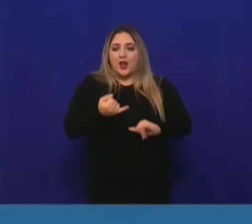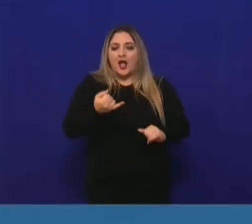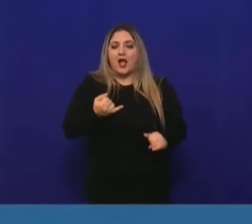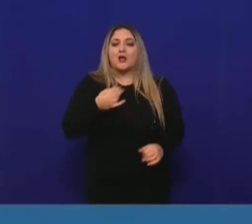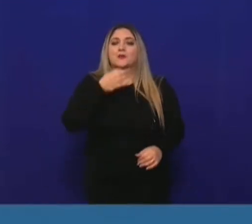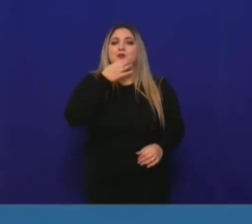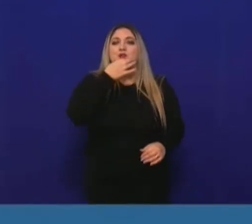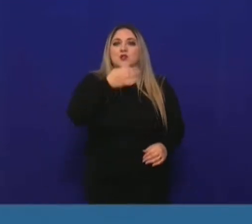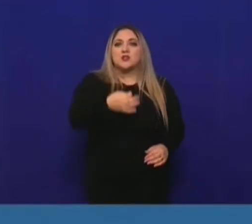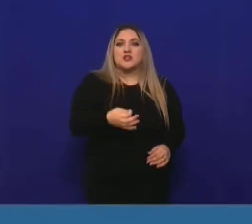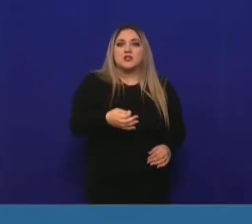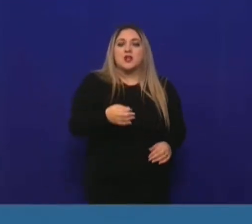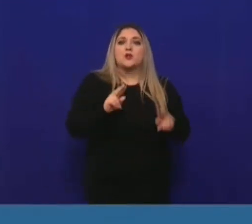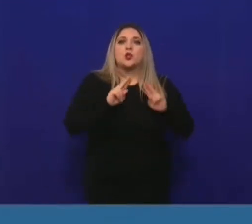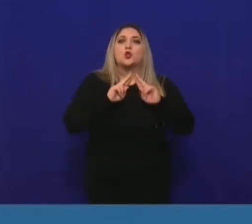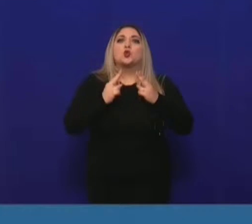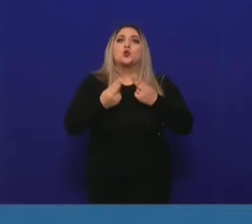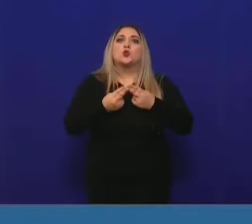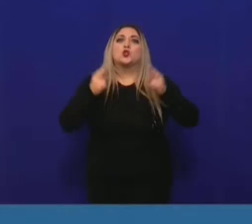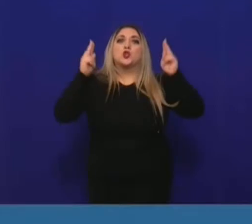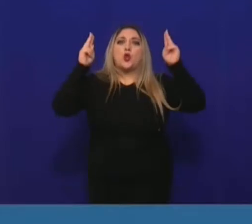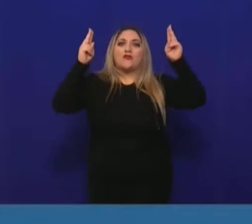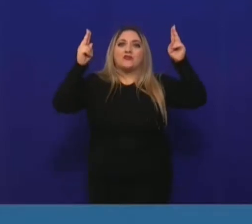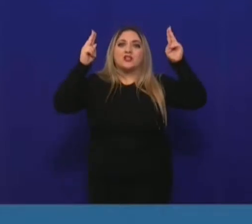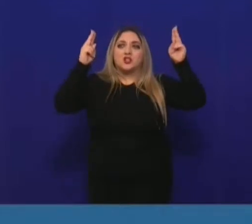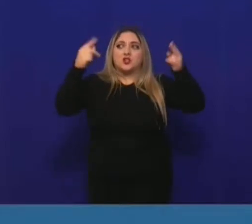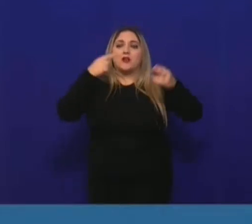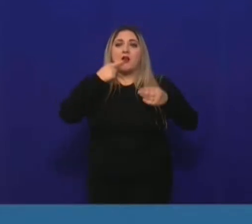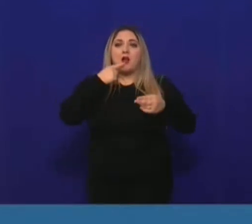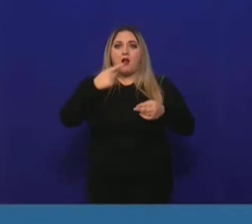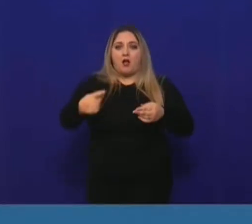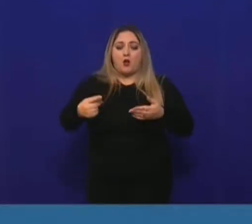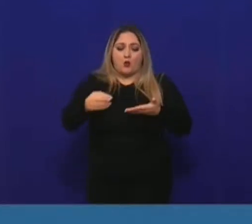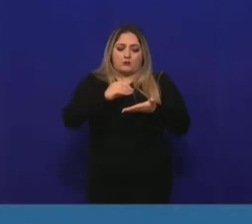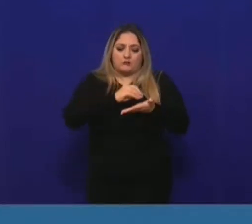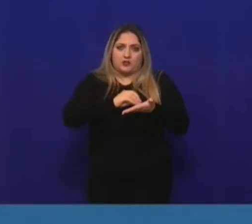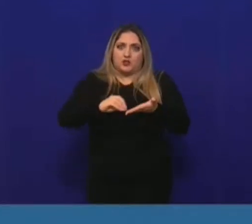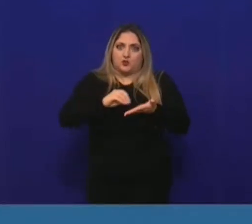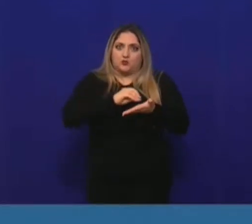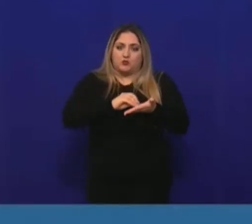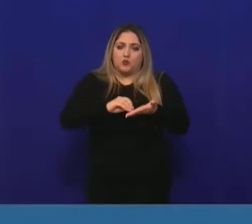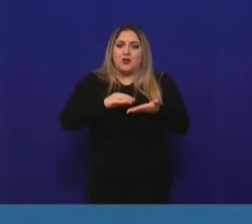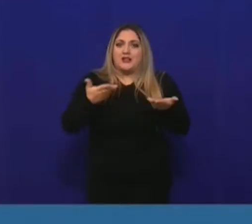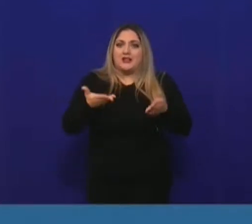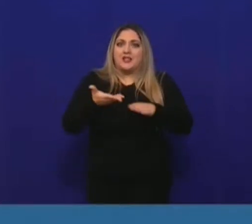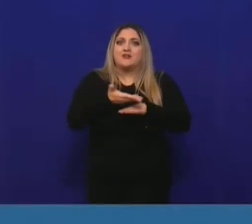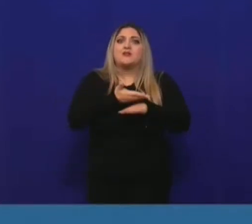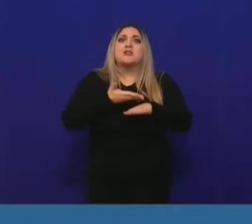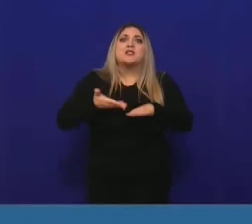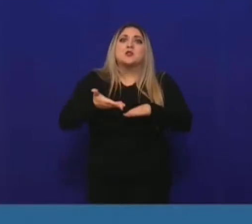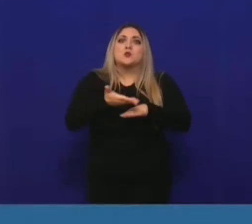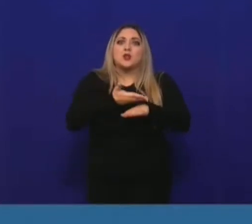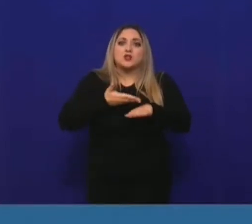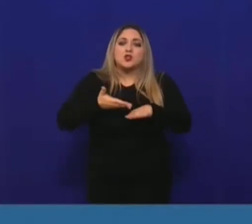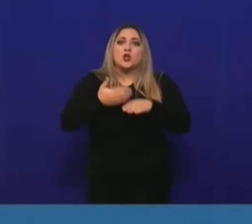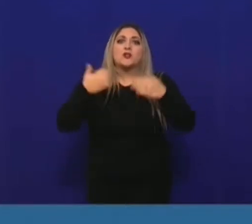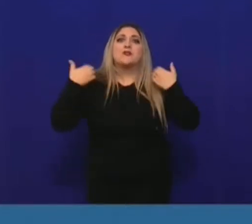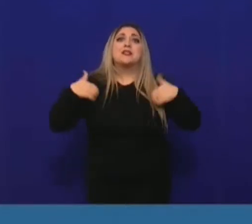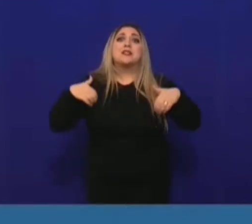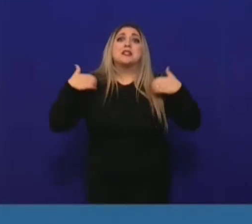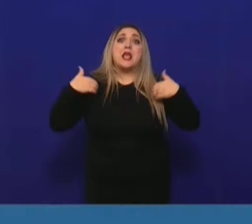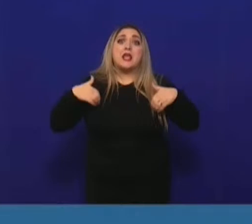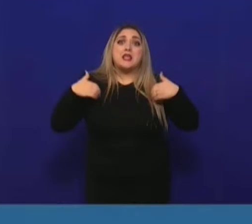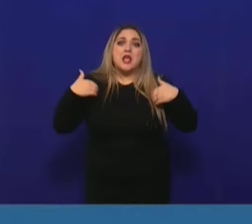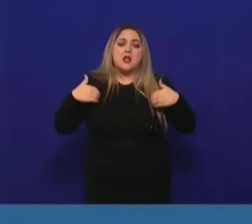li qed titwa rendu kont ta' x'qed jiġi fl-iskejjel, però mhix qed titwa l-MUT qed titwa rendu kont ta' x'qed jiġi fl-iskejjel. Però mhix qed